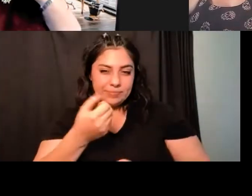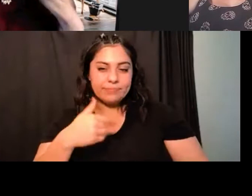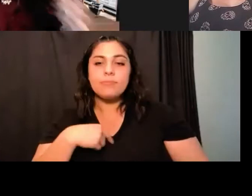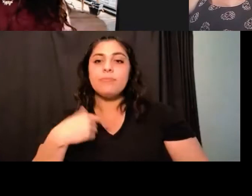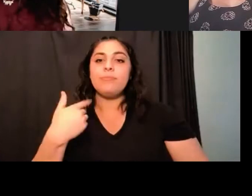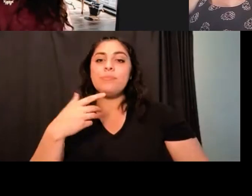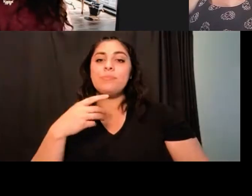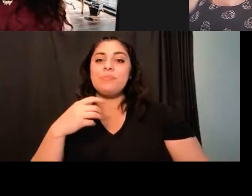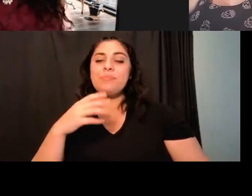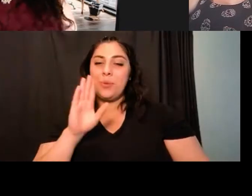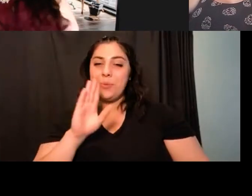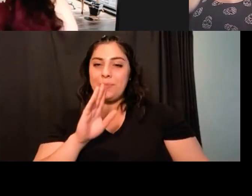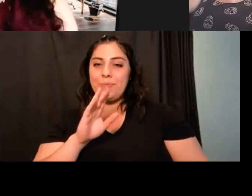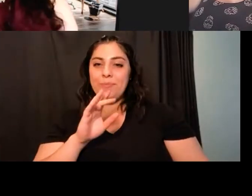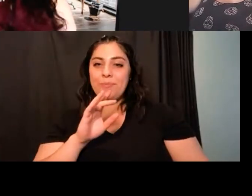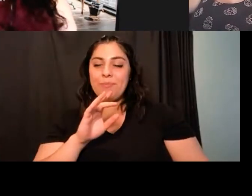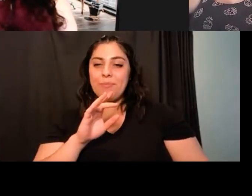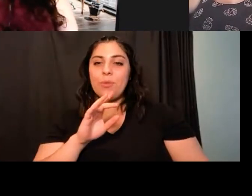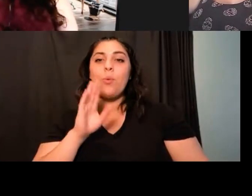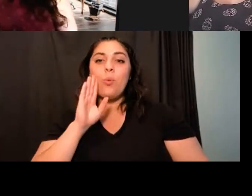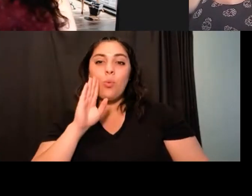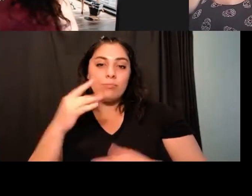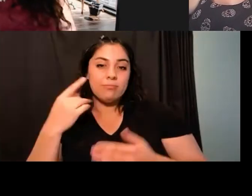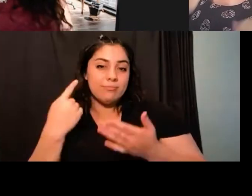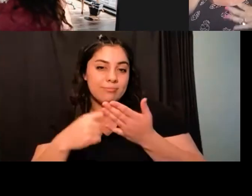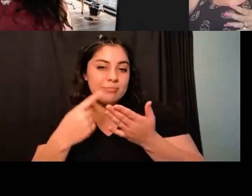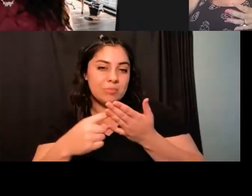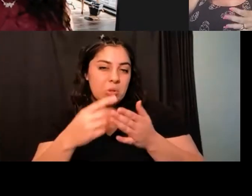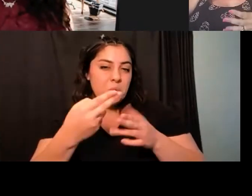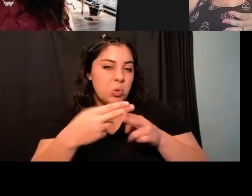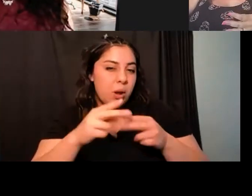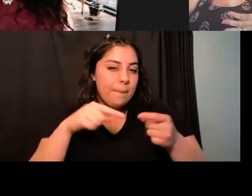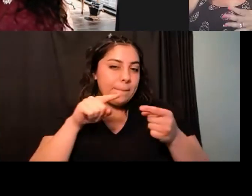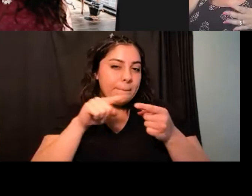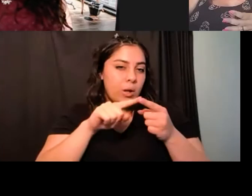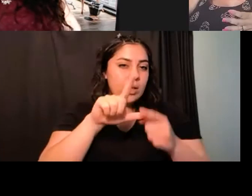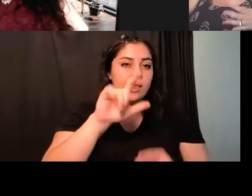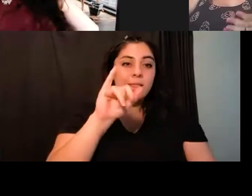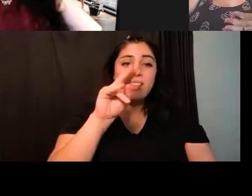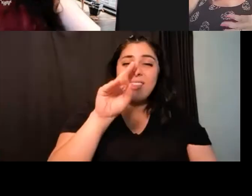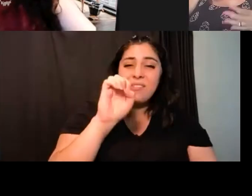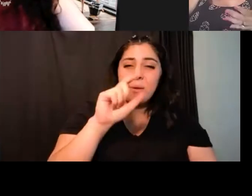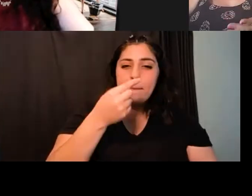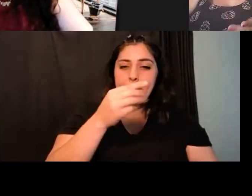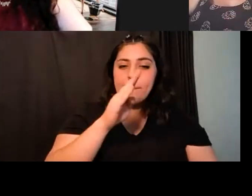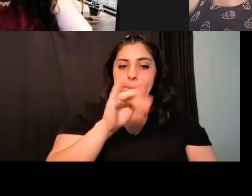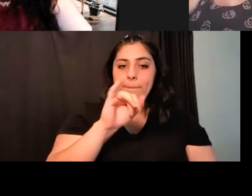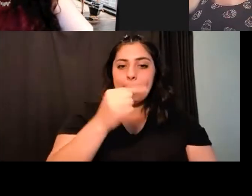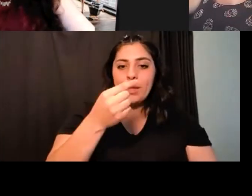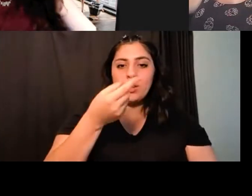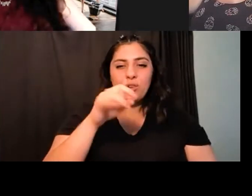in all this fabulousness, I do want to have you talk just a little bit to our audience about what Live Big Girl was and how it came to be.